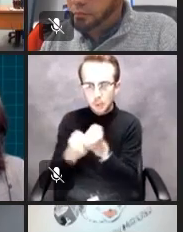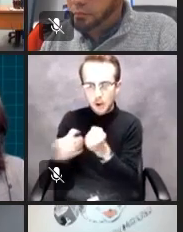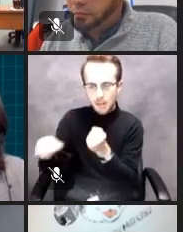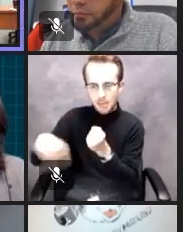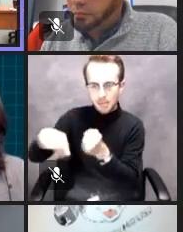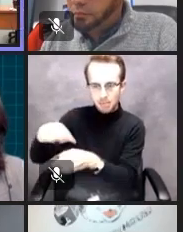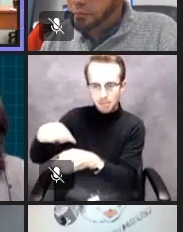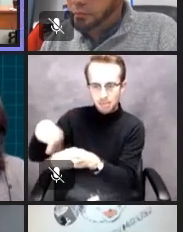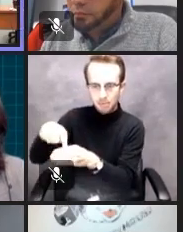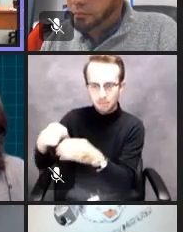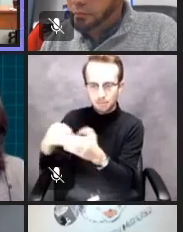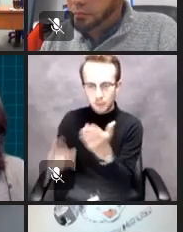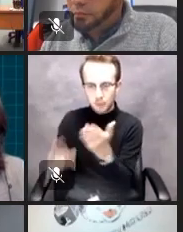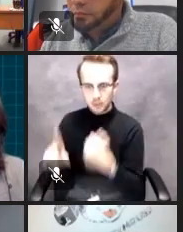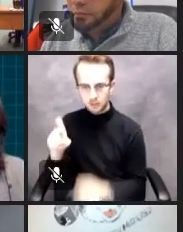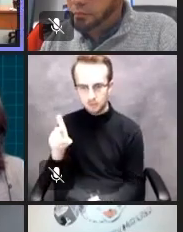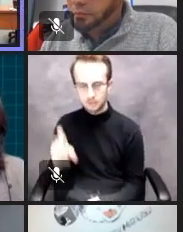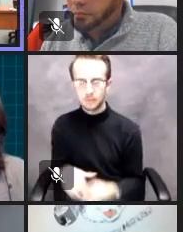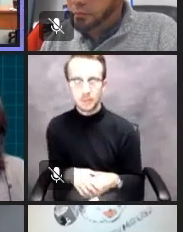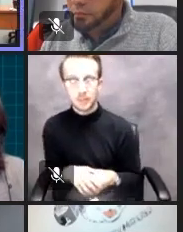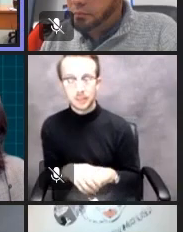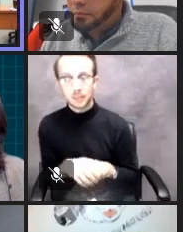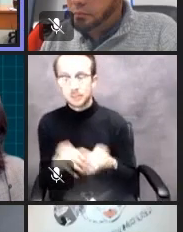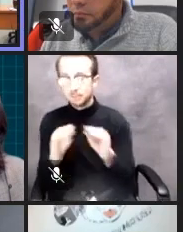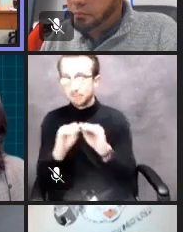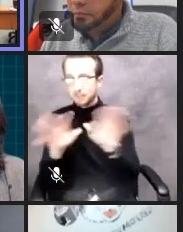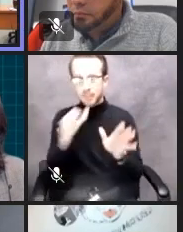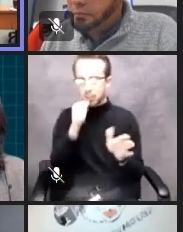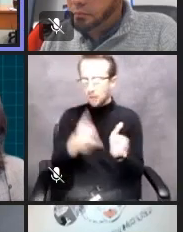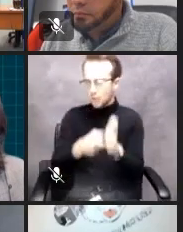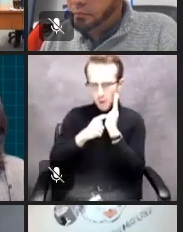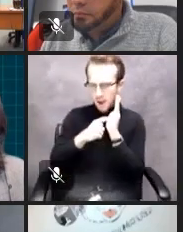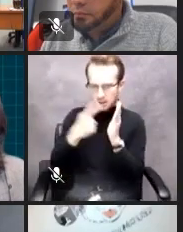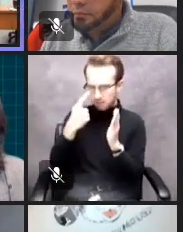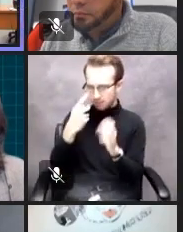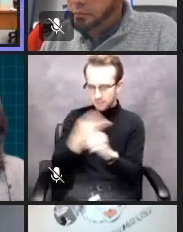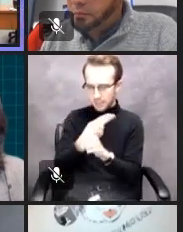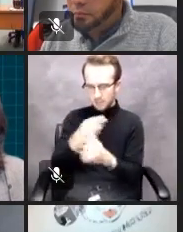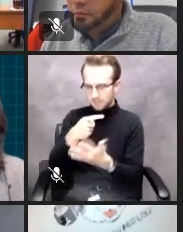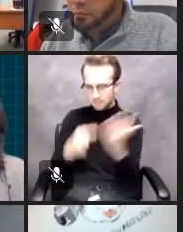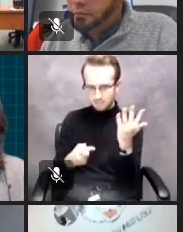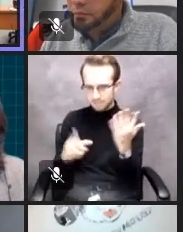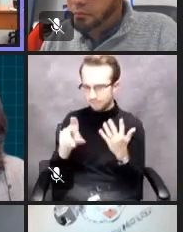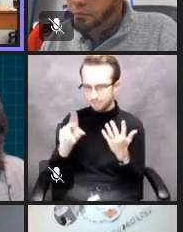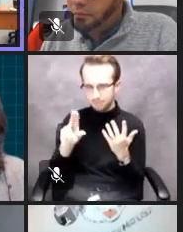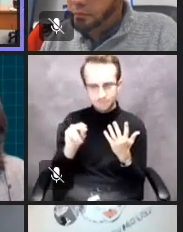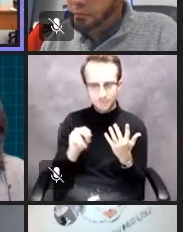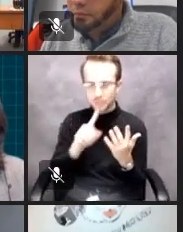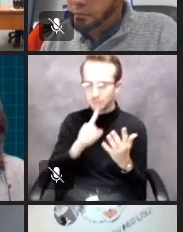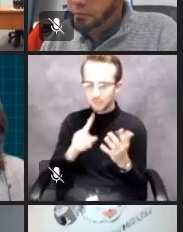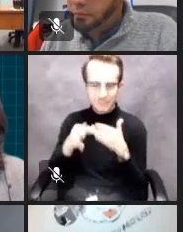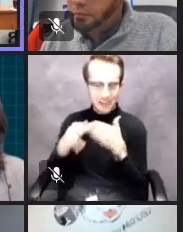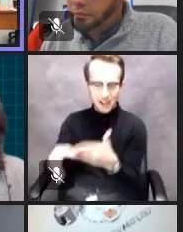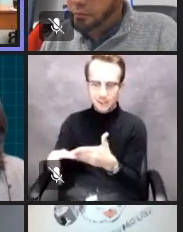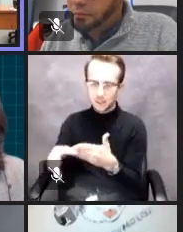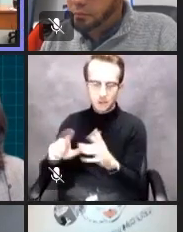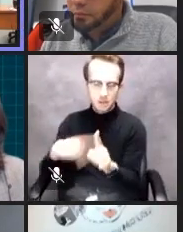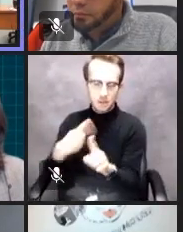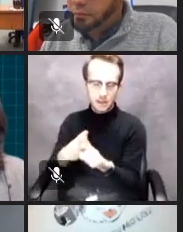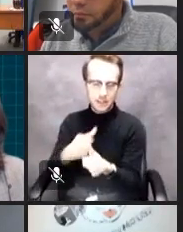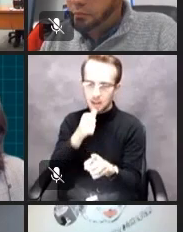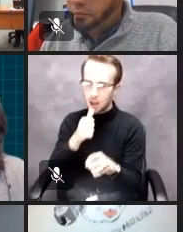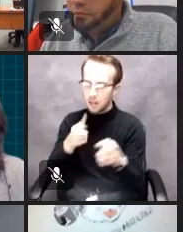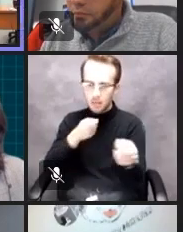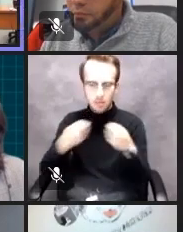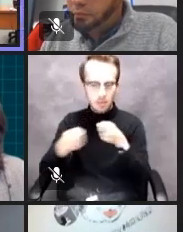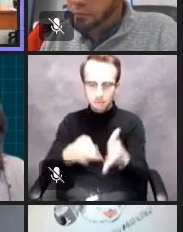There's certainly no requirements around the use of it. It's completely just guidance. It's a non-regulatory guidance